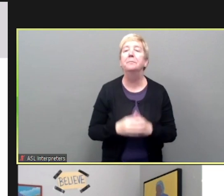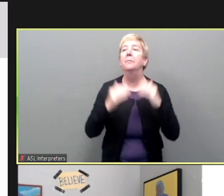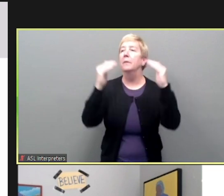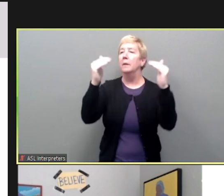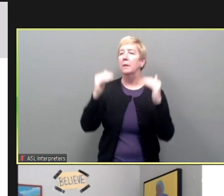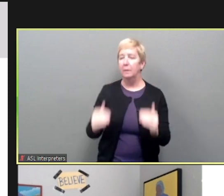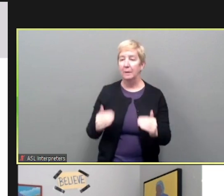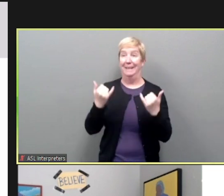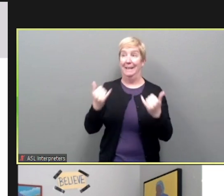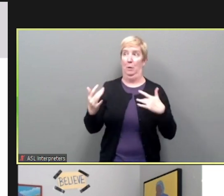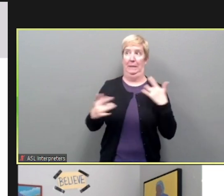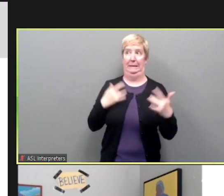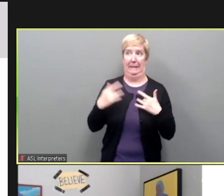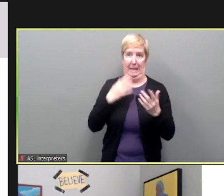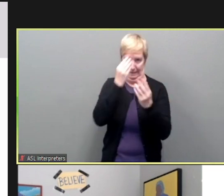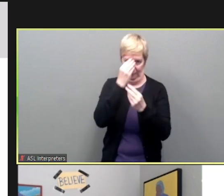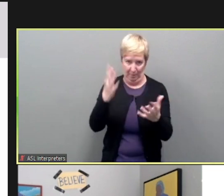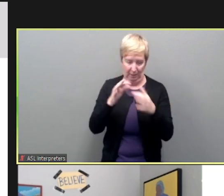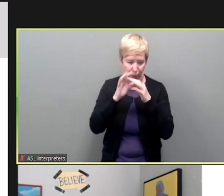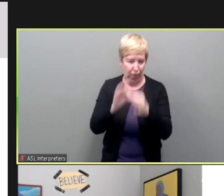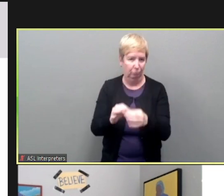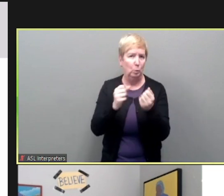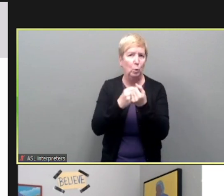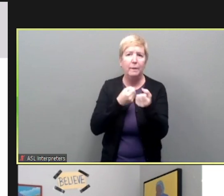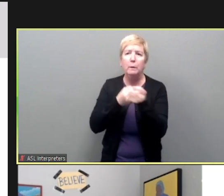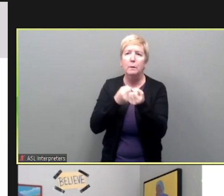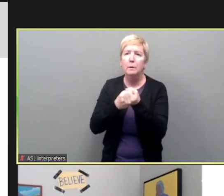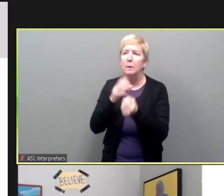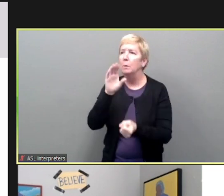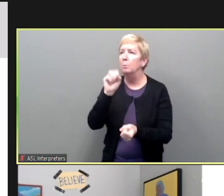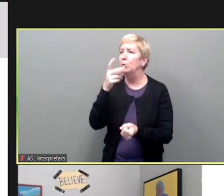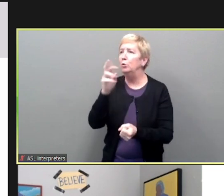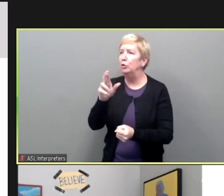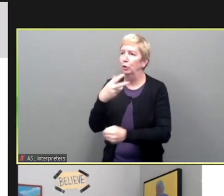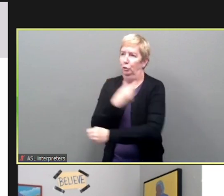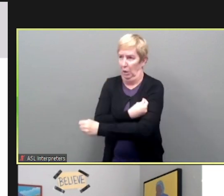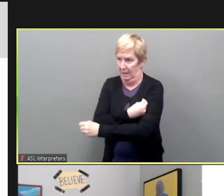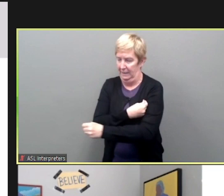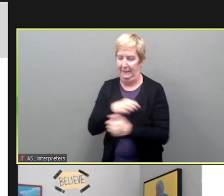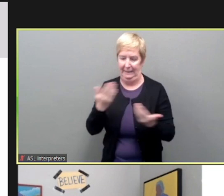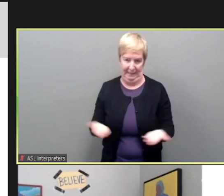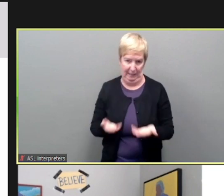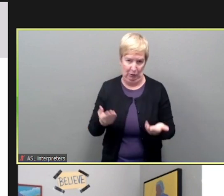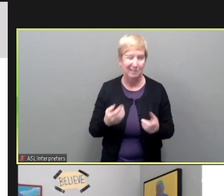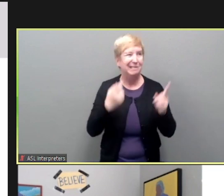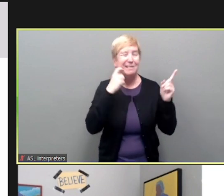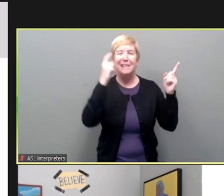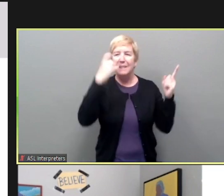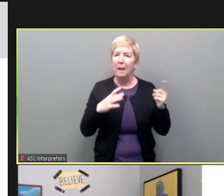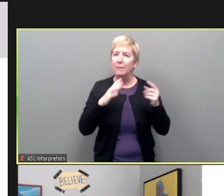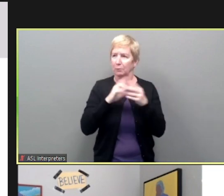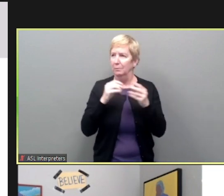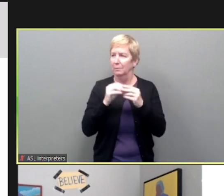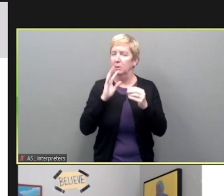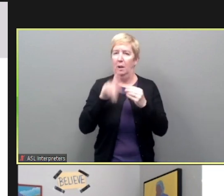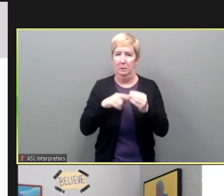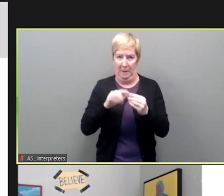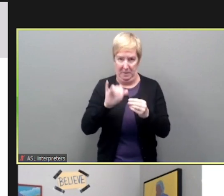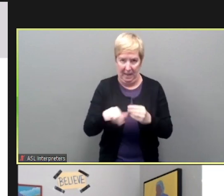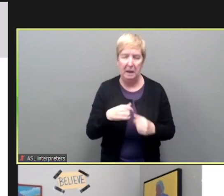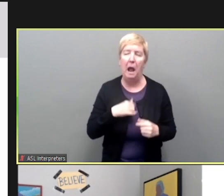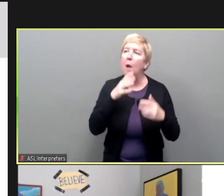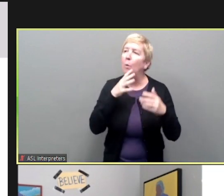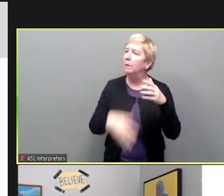some exciting updates about the booster dose administration in New Mexico, like Governor was sharing. Next slide.